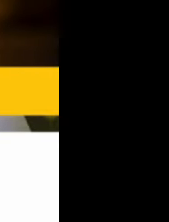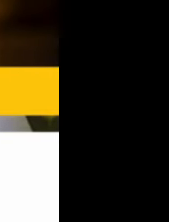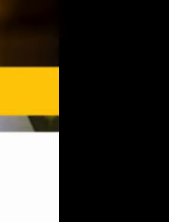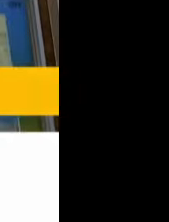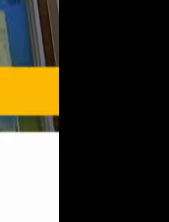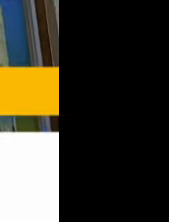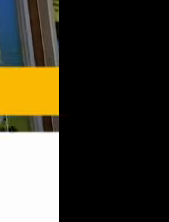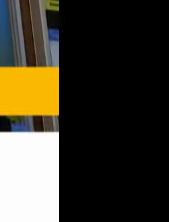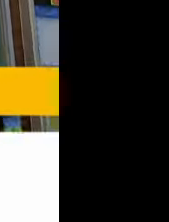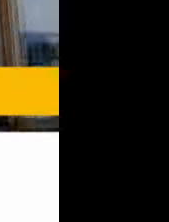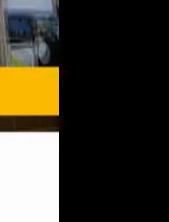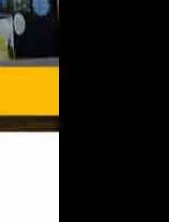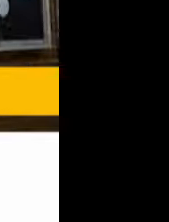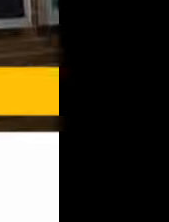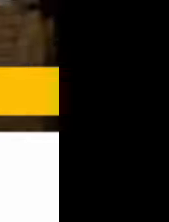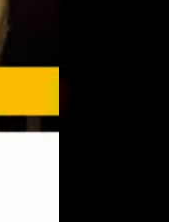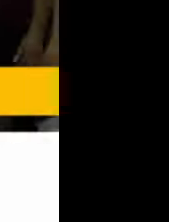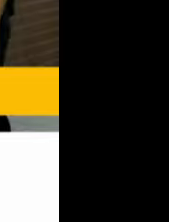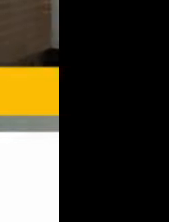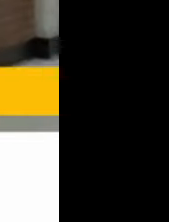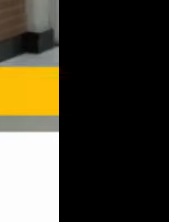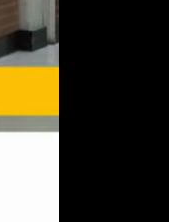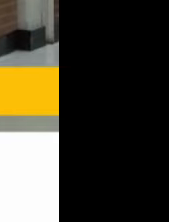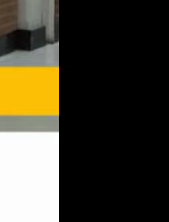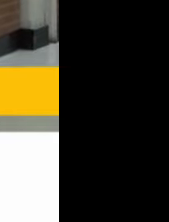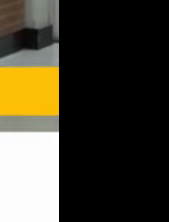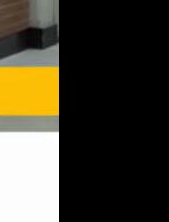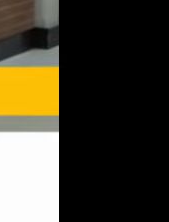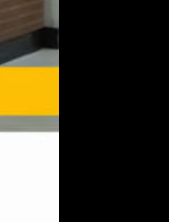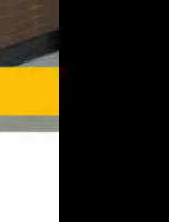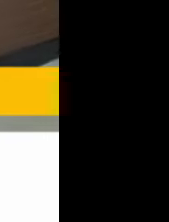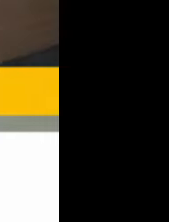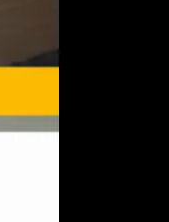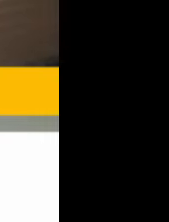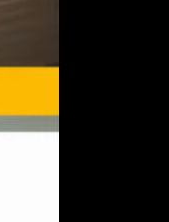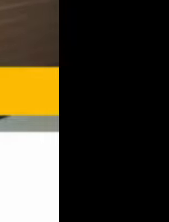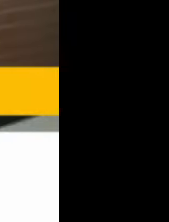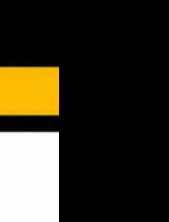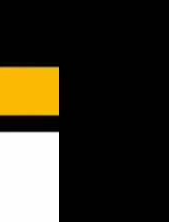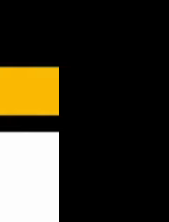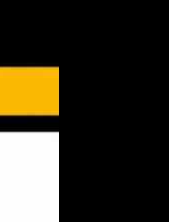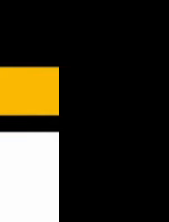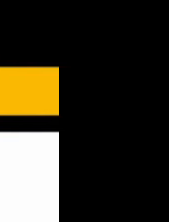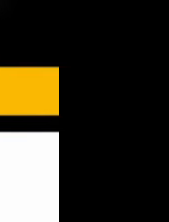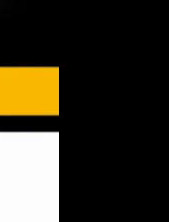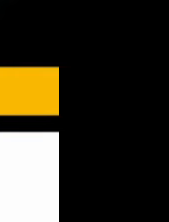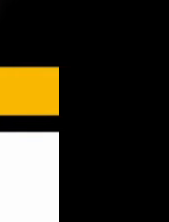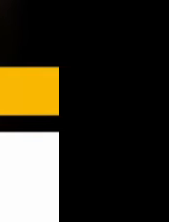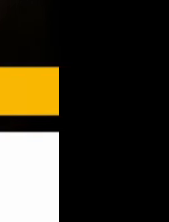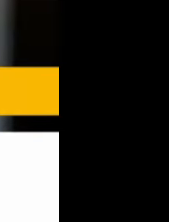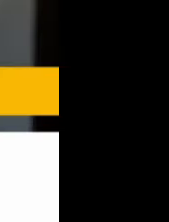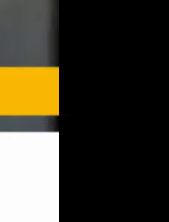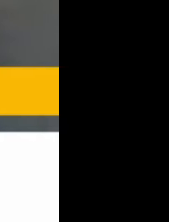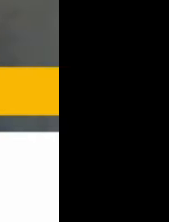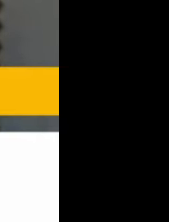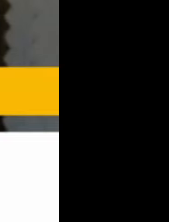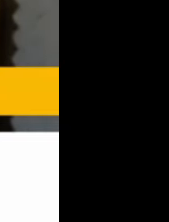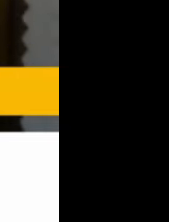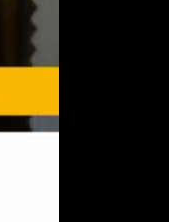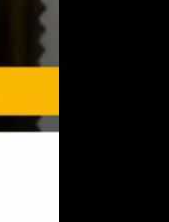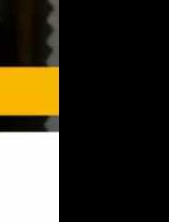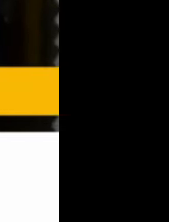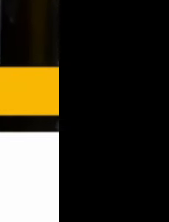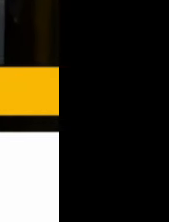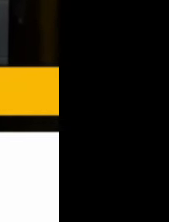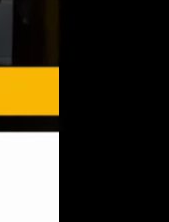support system I have here. Victoria Pryor has been a very big support system in my life. Not only is Victoria